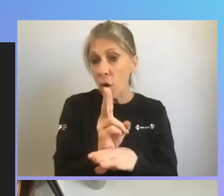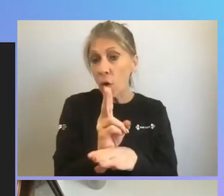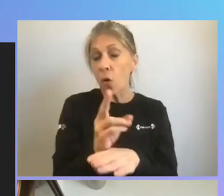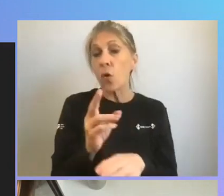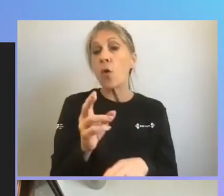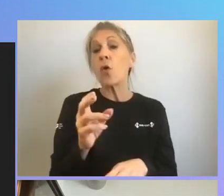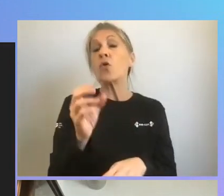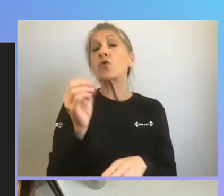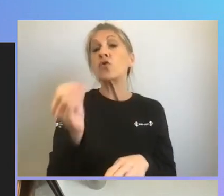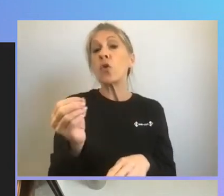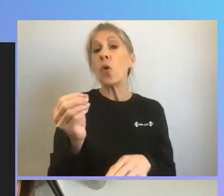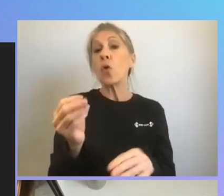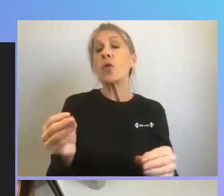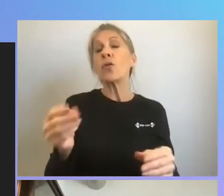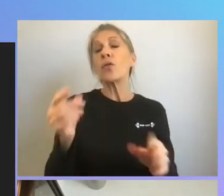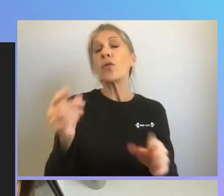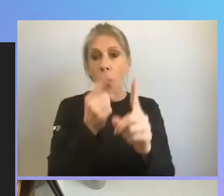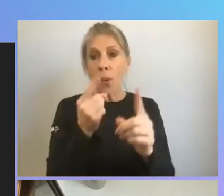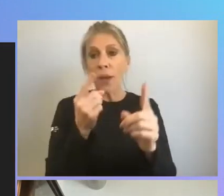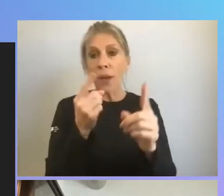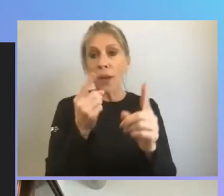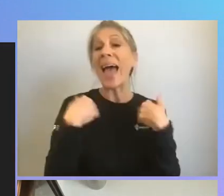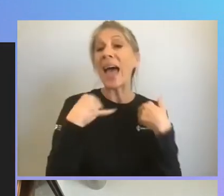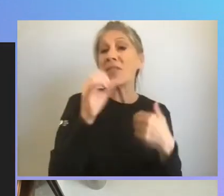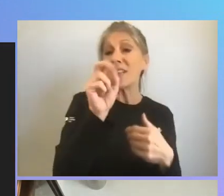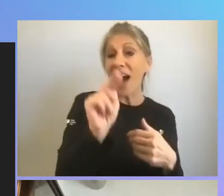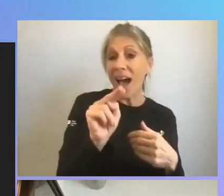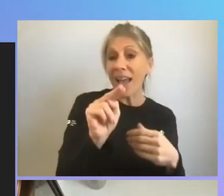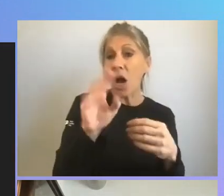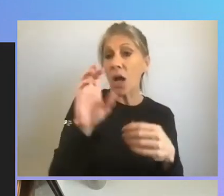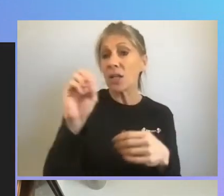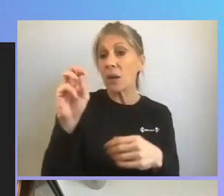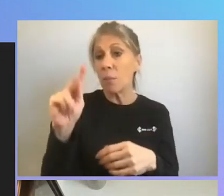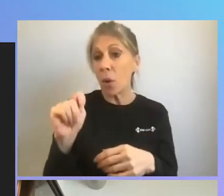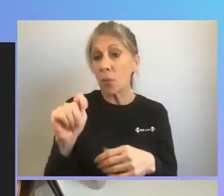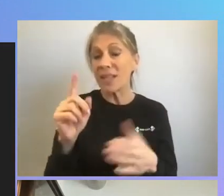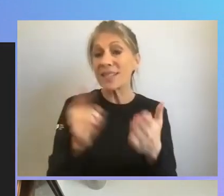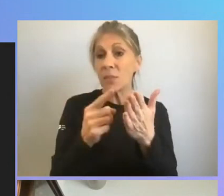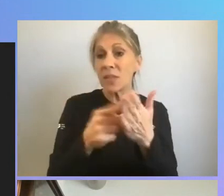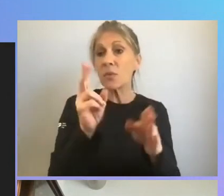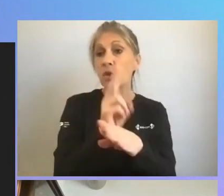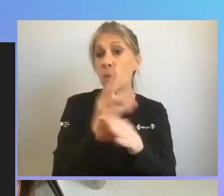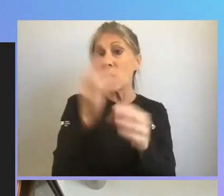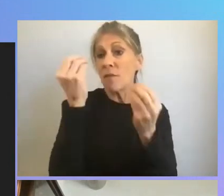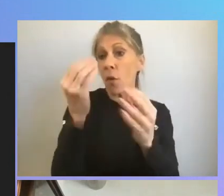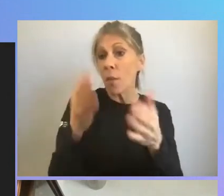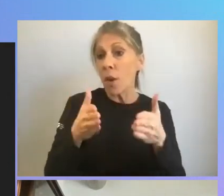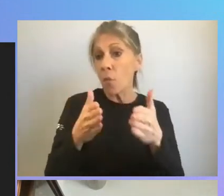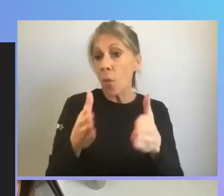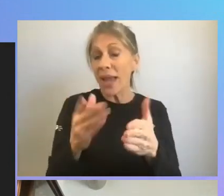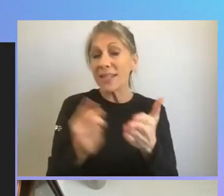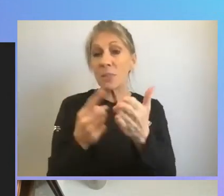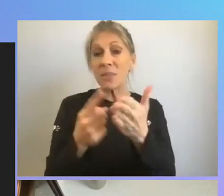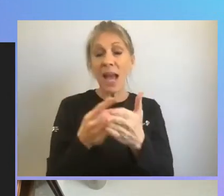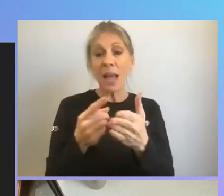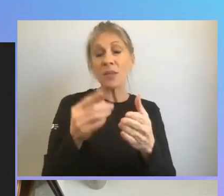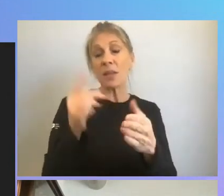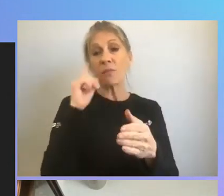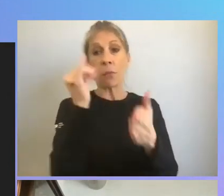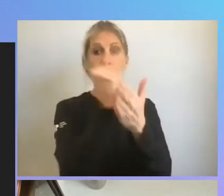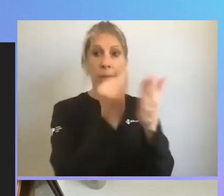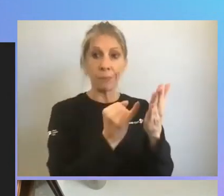to, the moral of the story here is we have this icon component. Sometimes it's used in an informative fashion. Sometimes it's used in a decorative fashion. So we